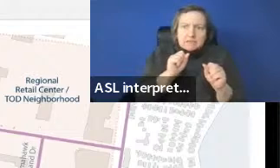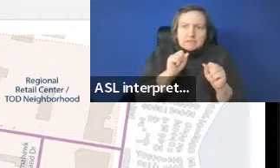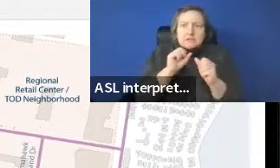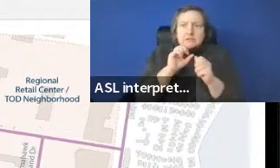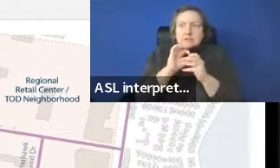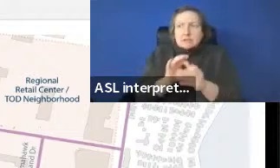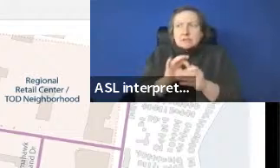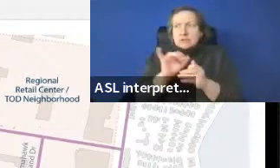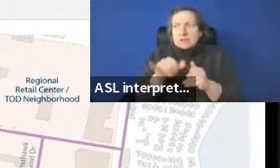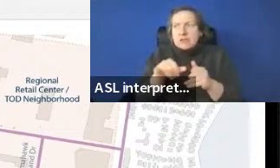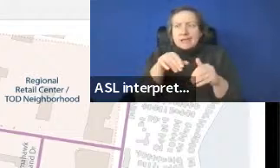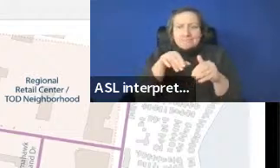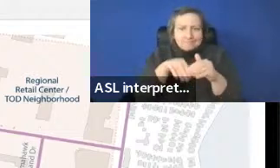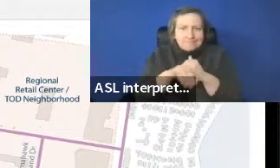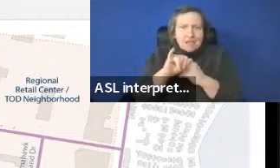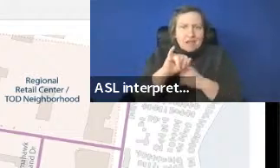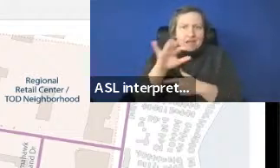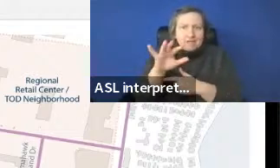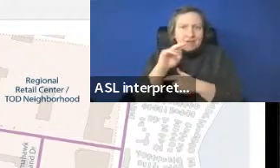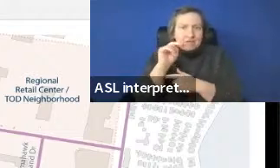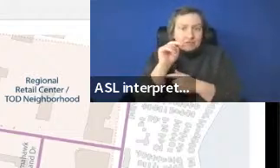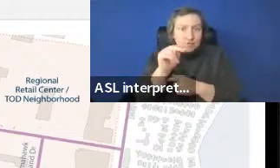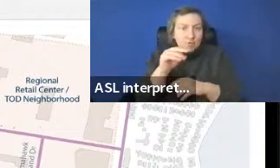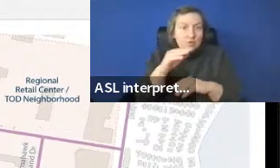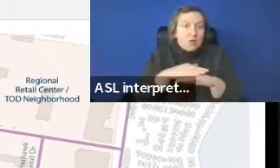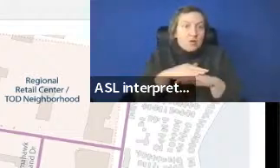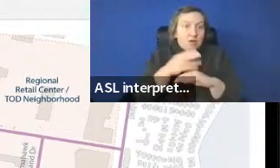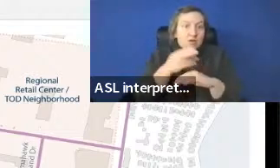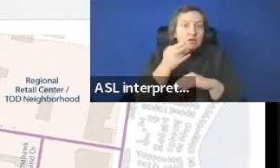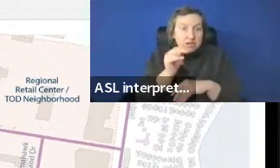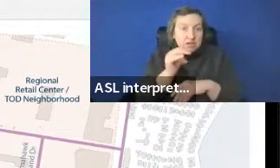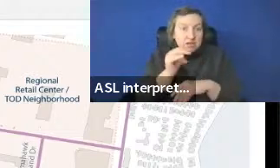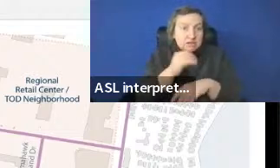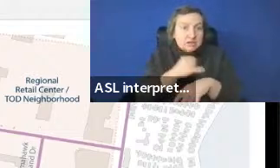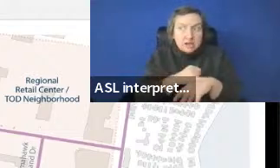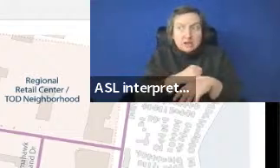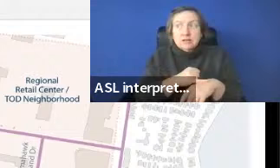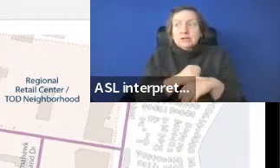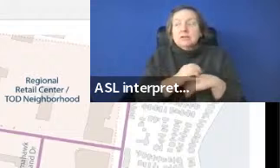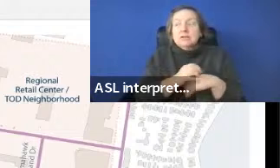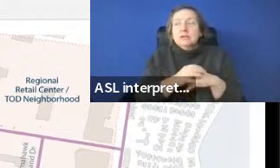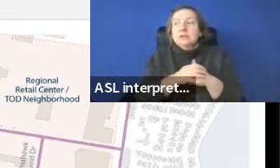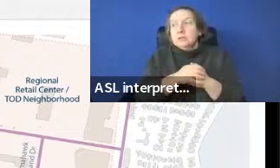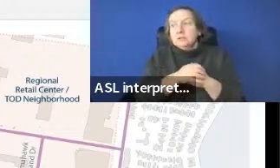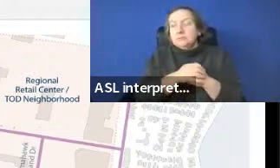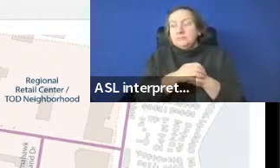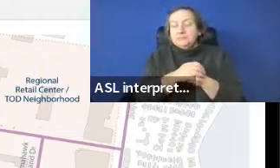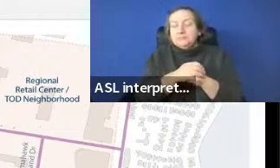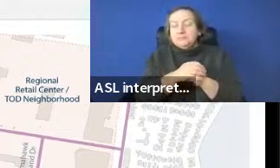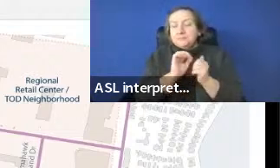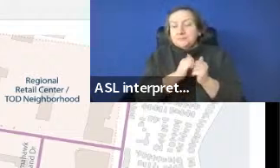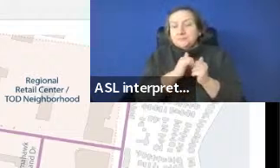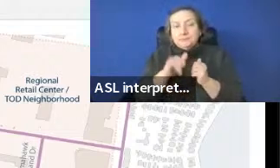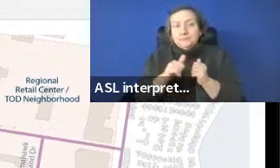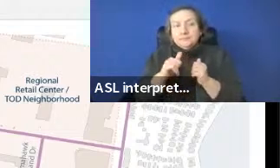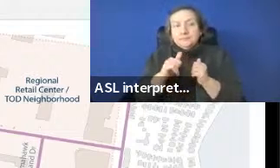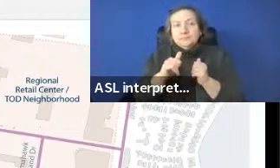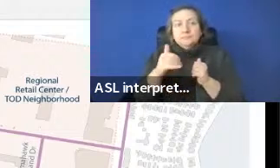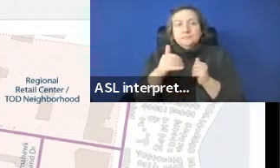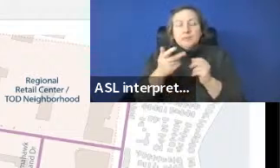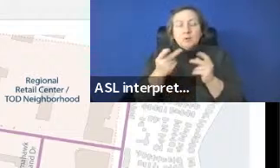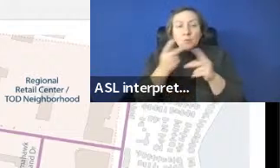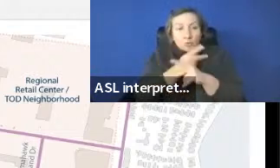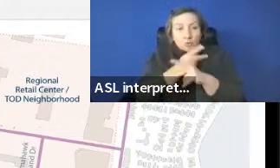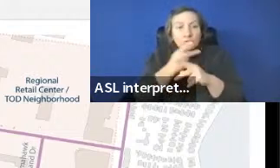entrance onto I-5 North on Hayden Island, and how it has a cascading effect